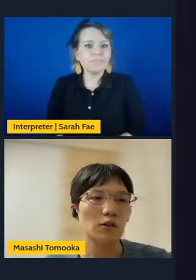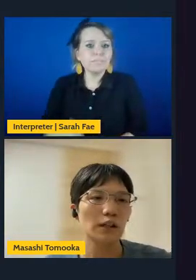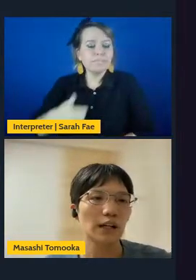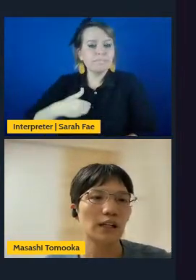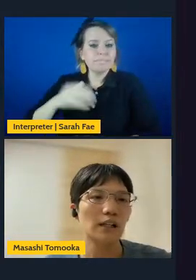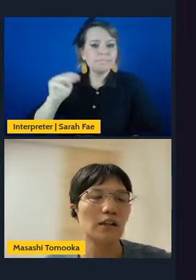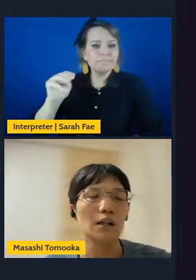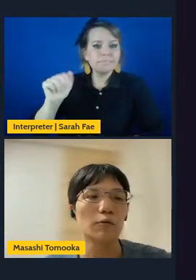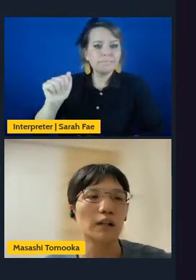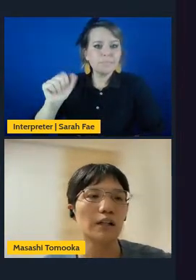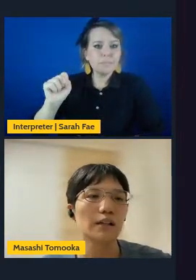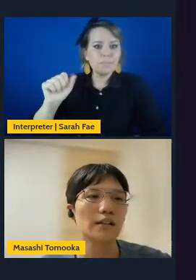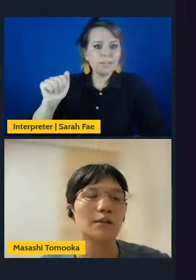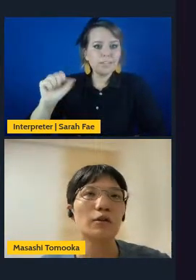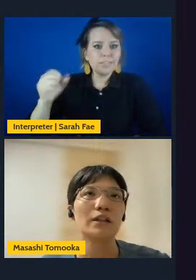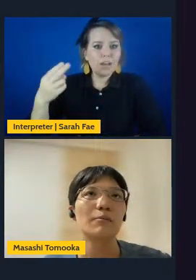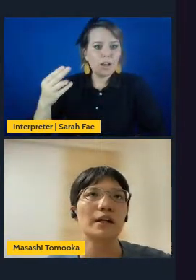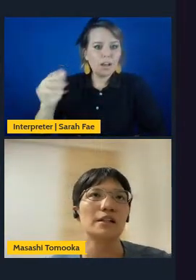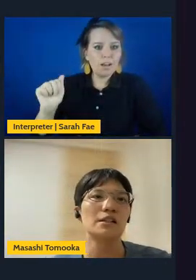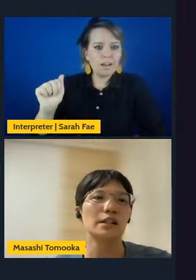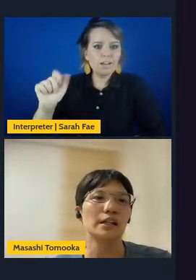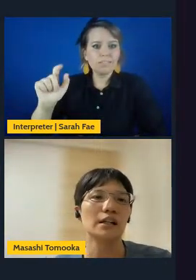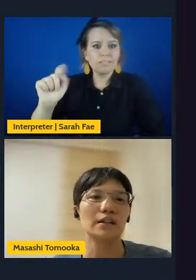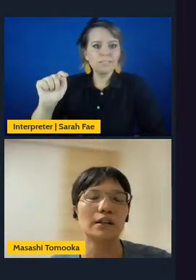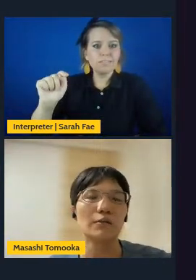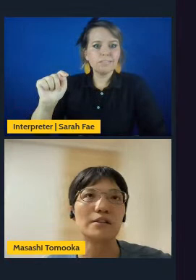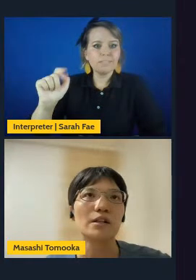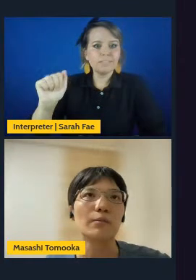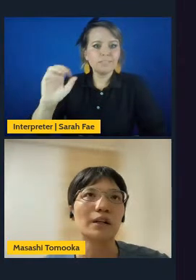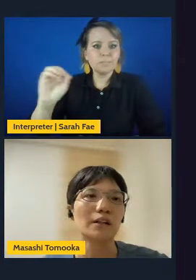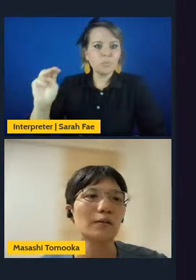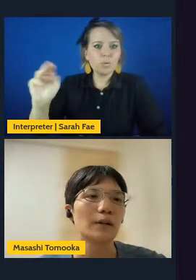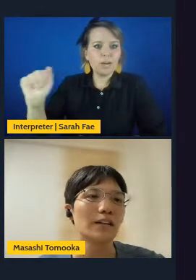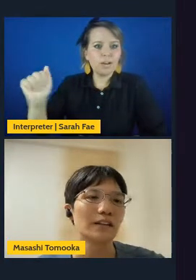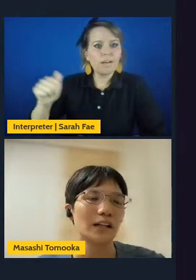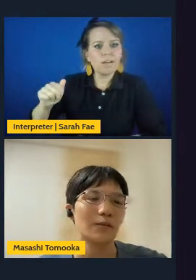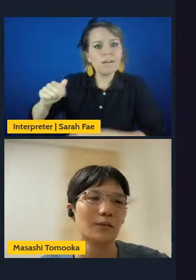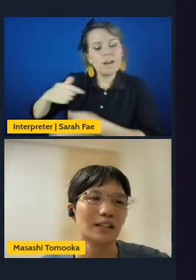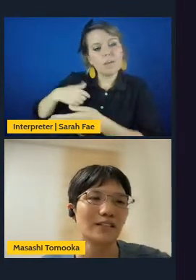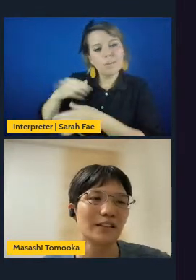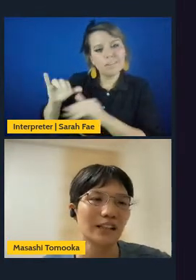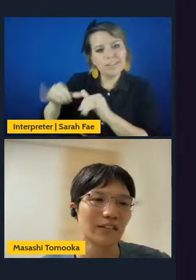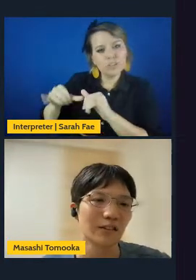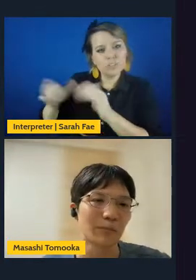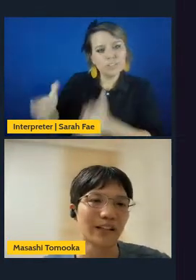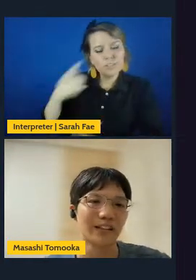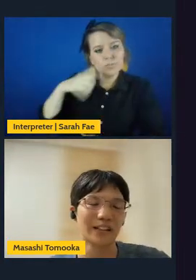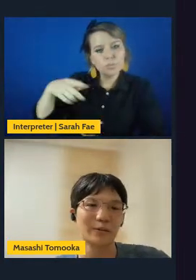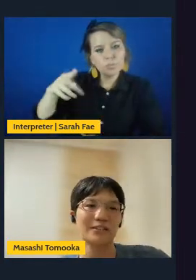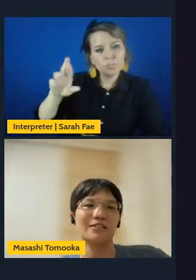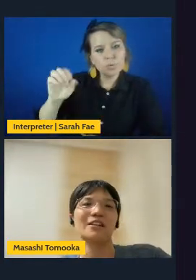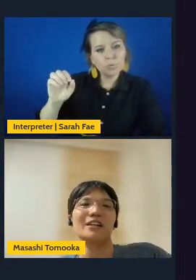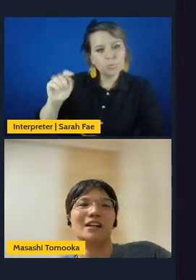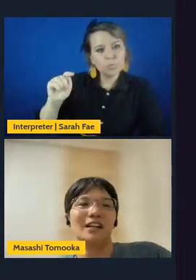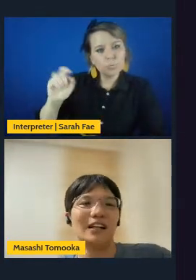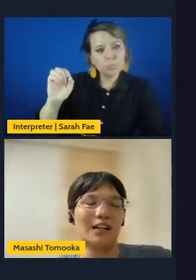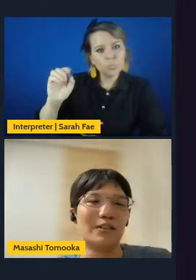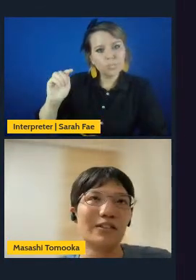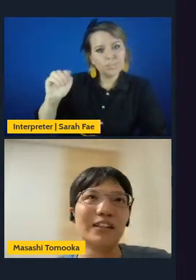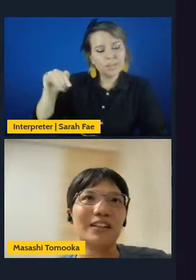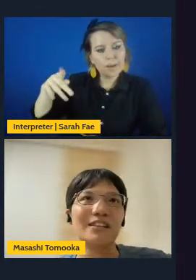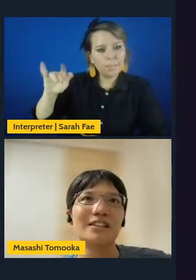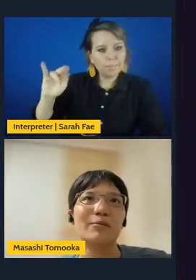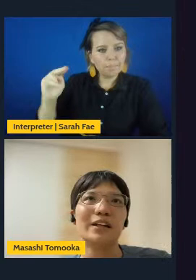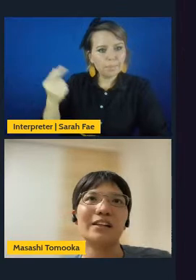Masashi Tomooka, and I'm working as a prototyping engineer at AWS Japan, but I'm actually currently on parental leave, so